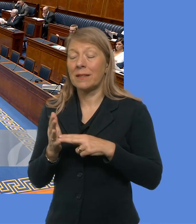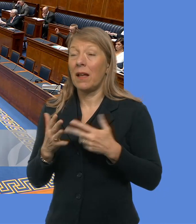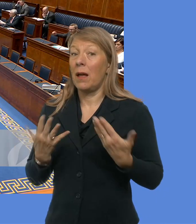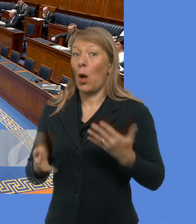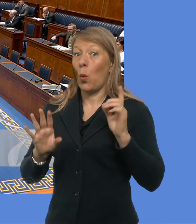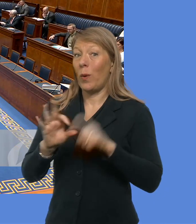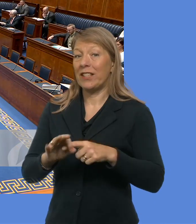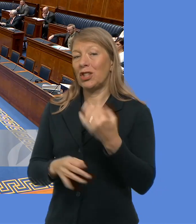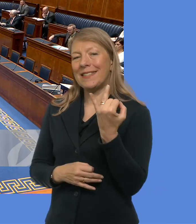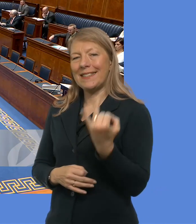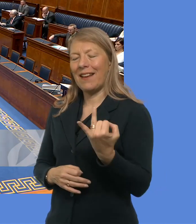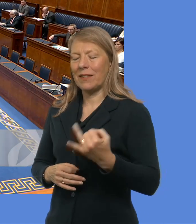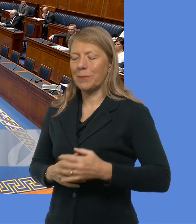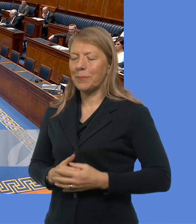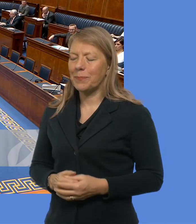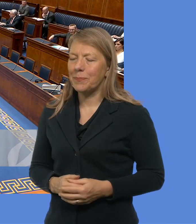Minister.